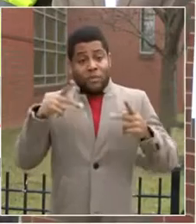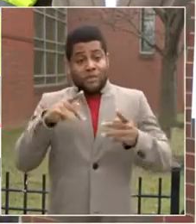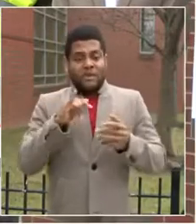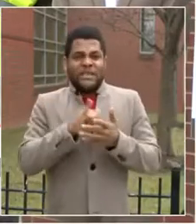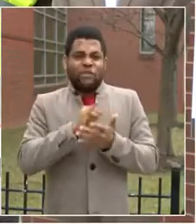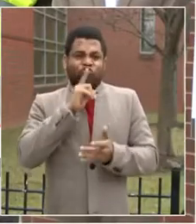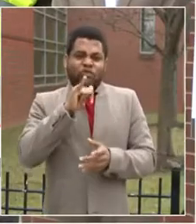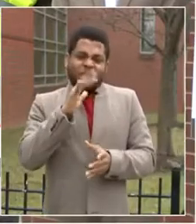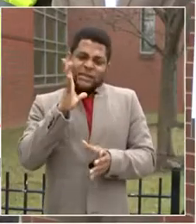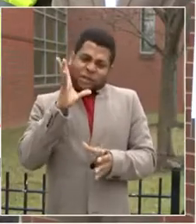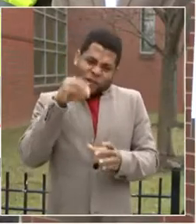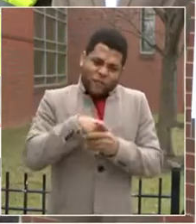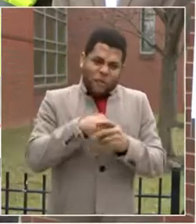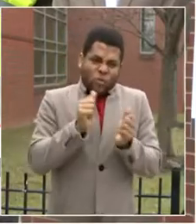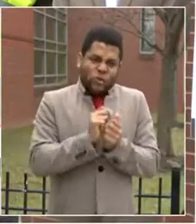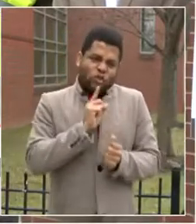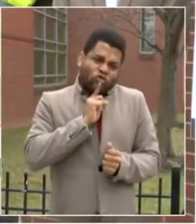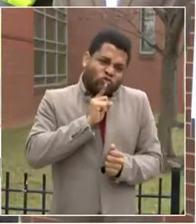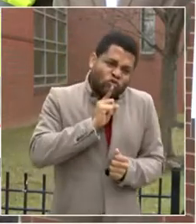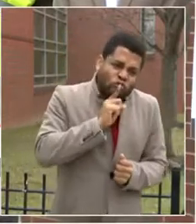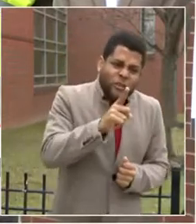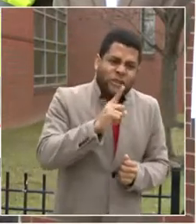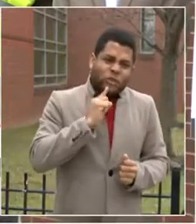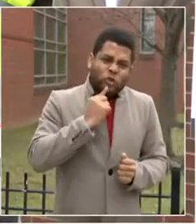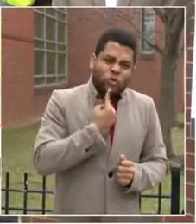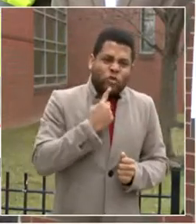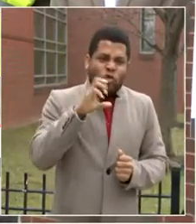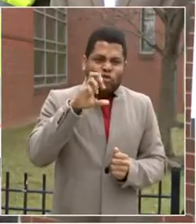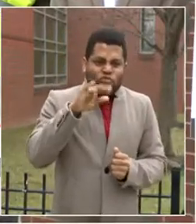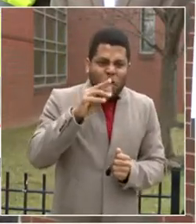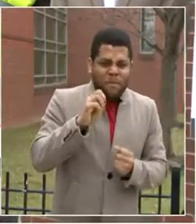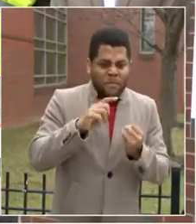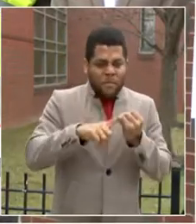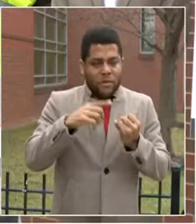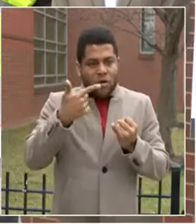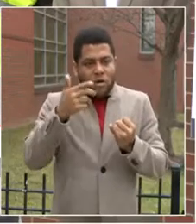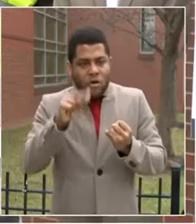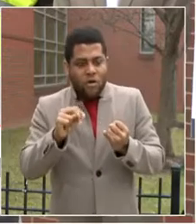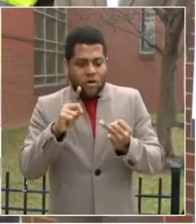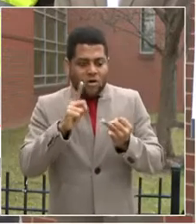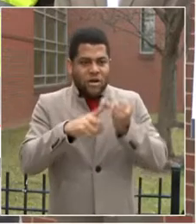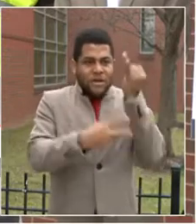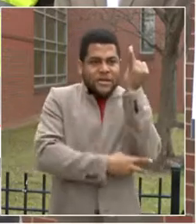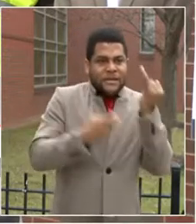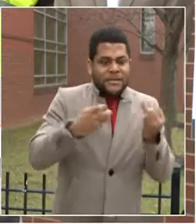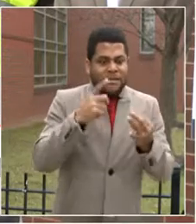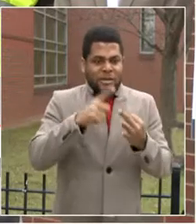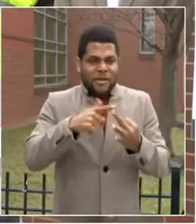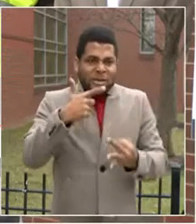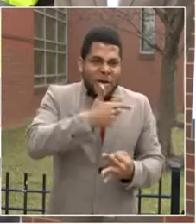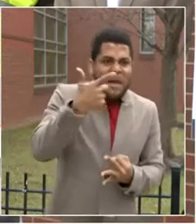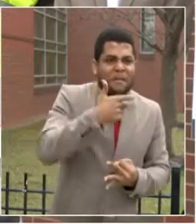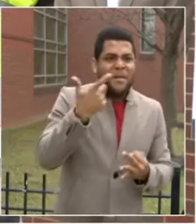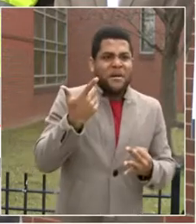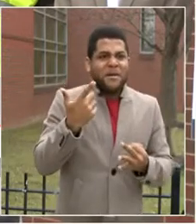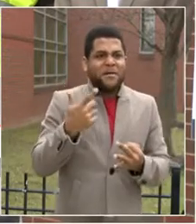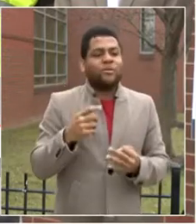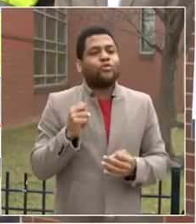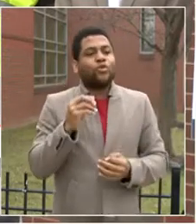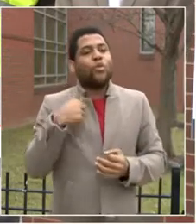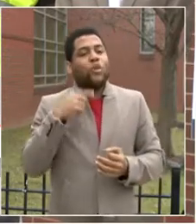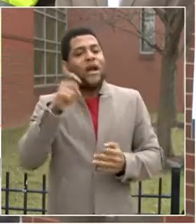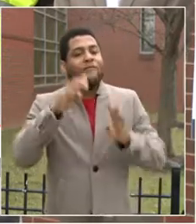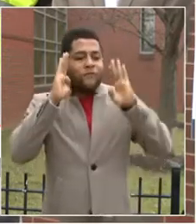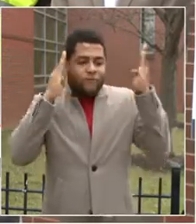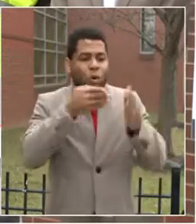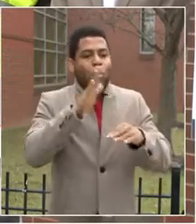guns, involving robbery, involving cars, involving car theft. And we know that we have to focus on those young people, and they